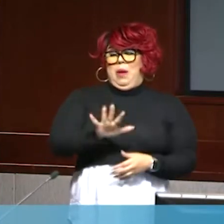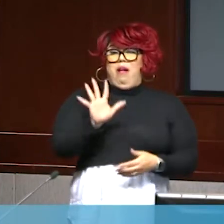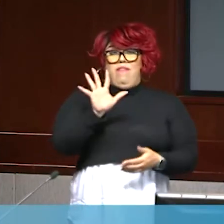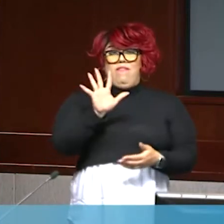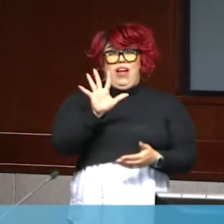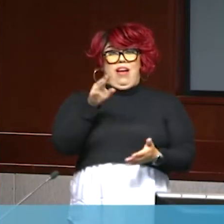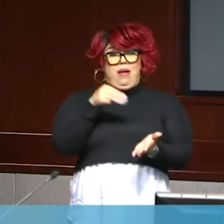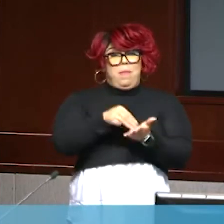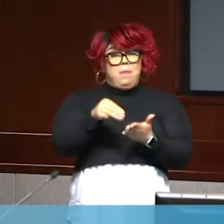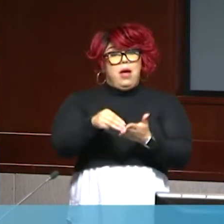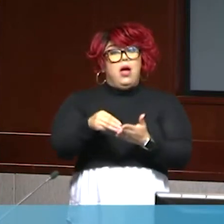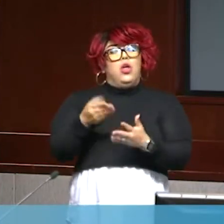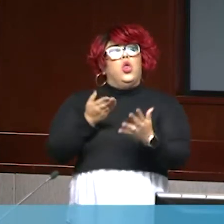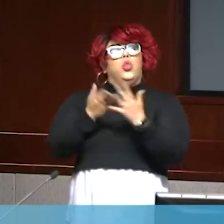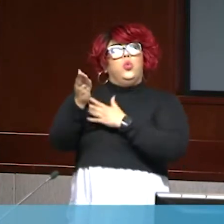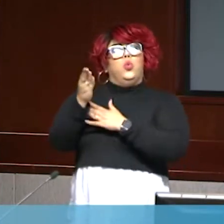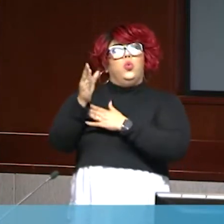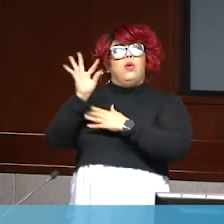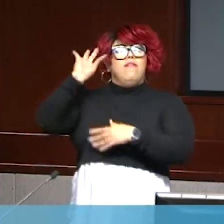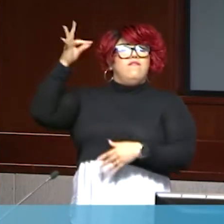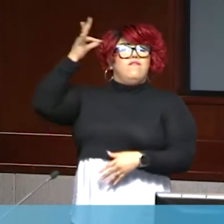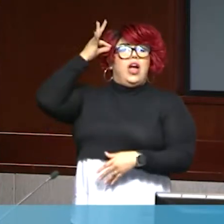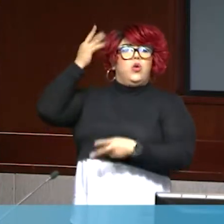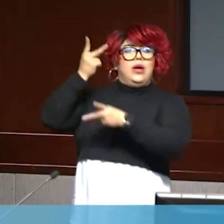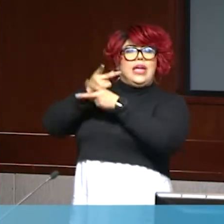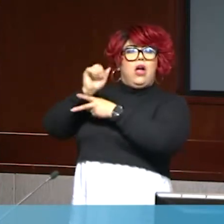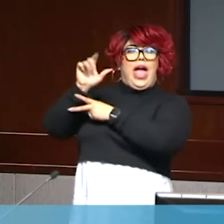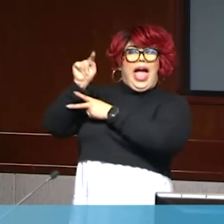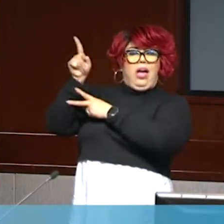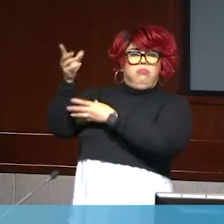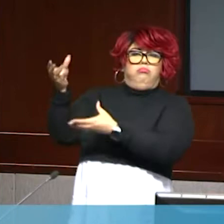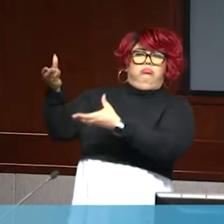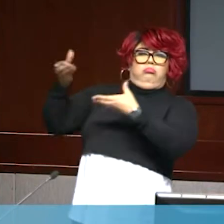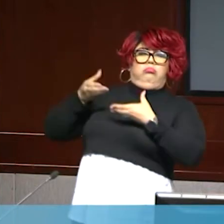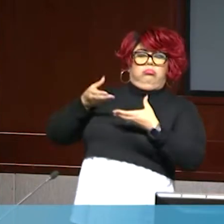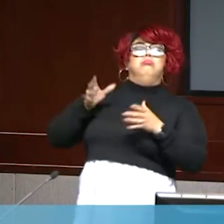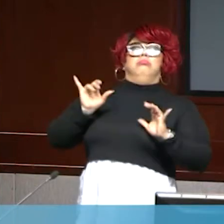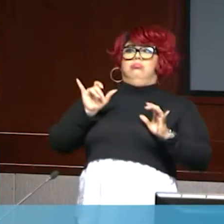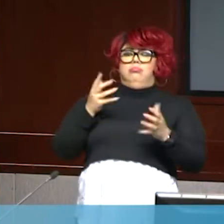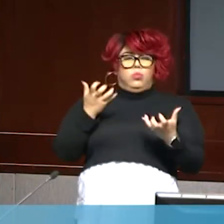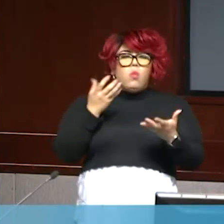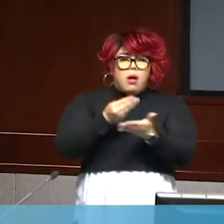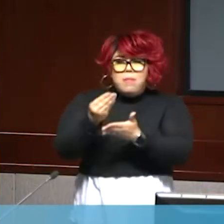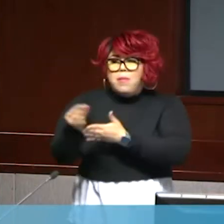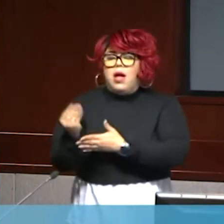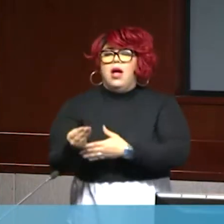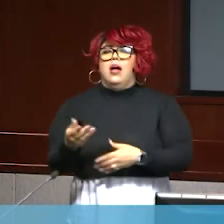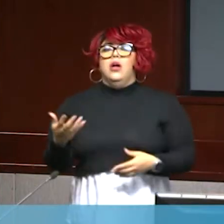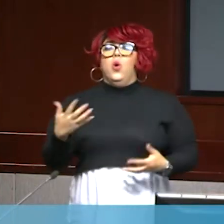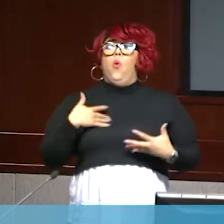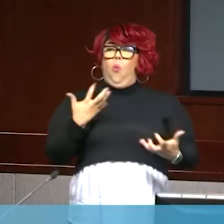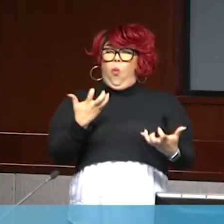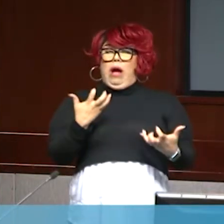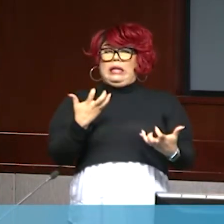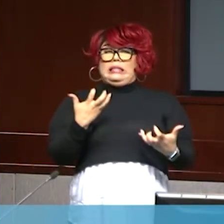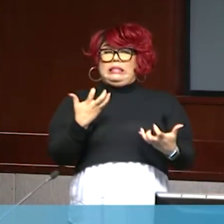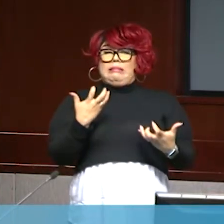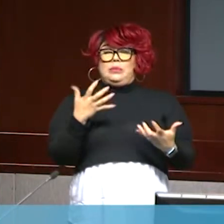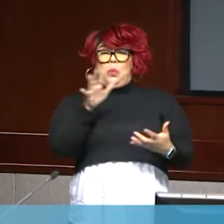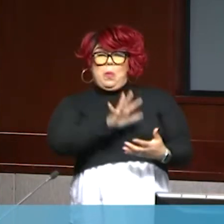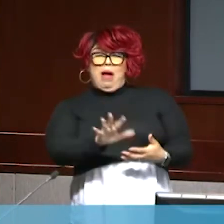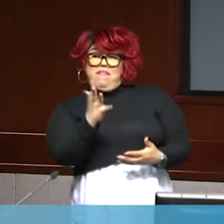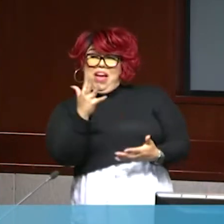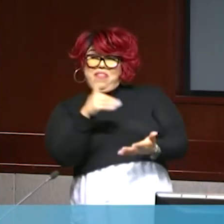Federal CARES Act. We're targeting 5,000. Our goal is 5,000 independent small businesses in this